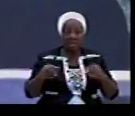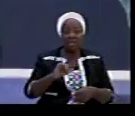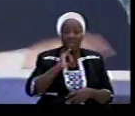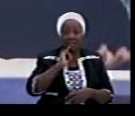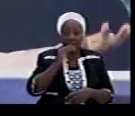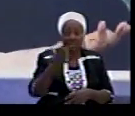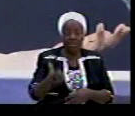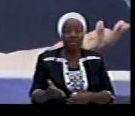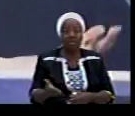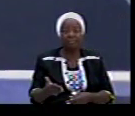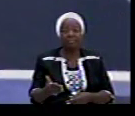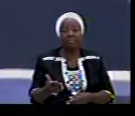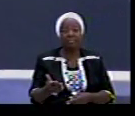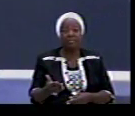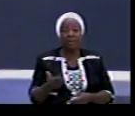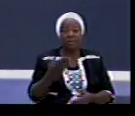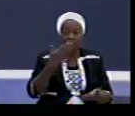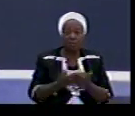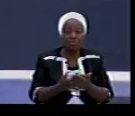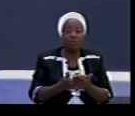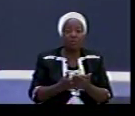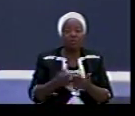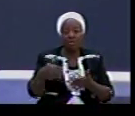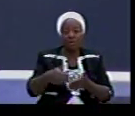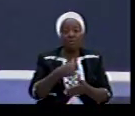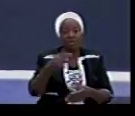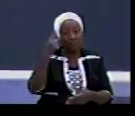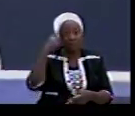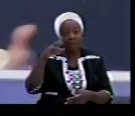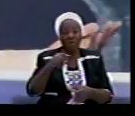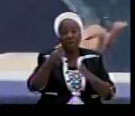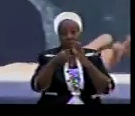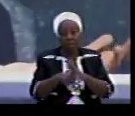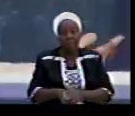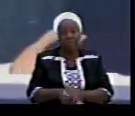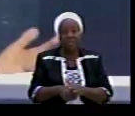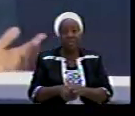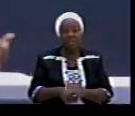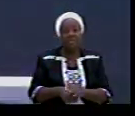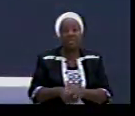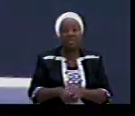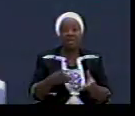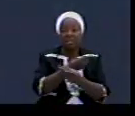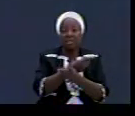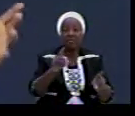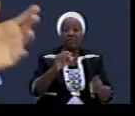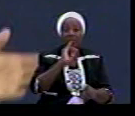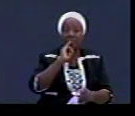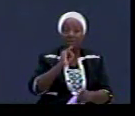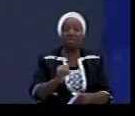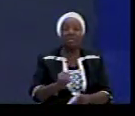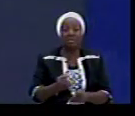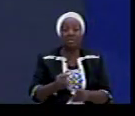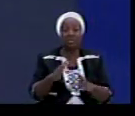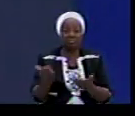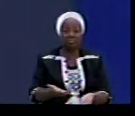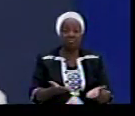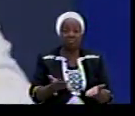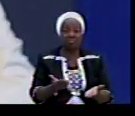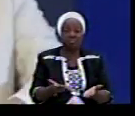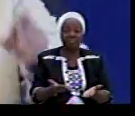oppressed, deliverance is available. Good news for the needy, provision